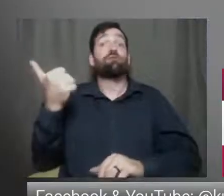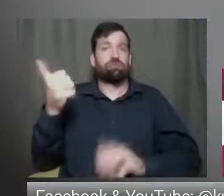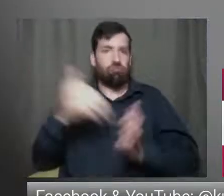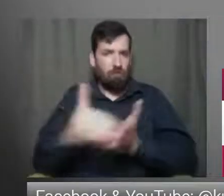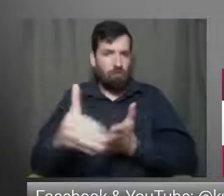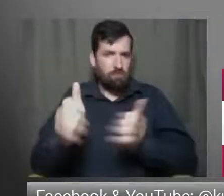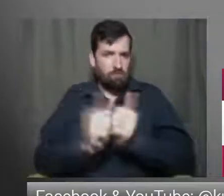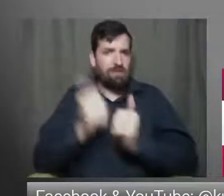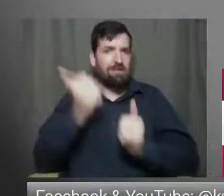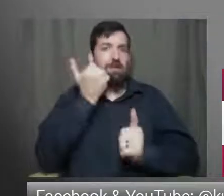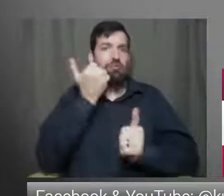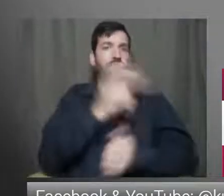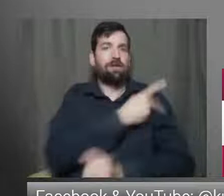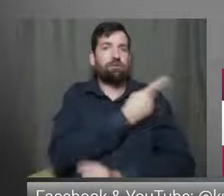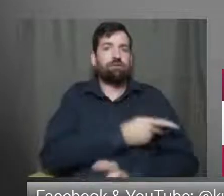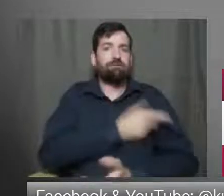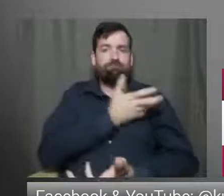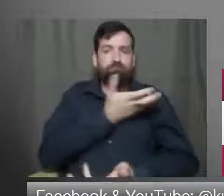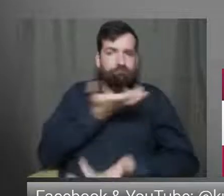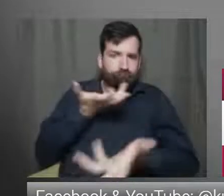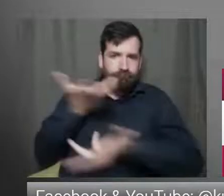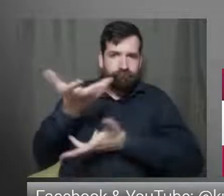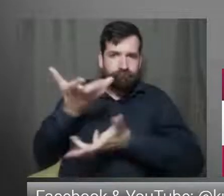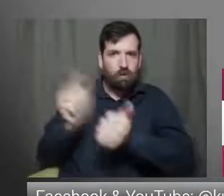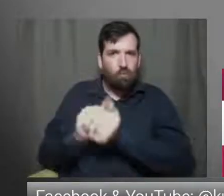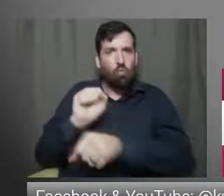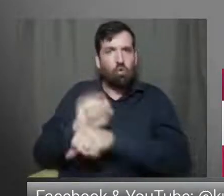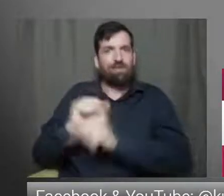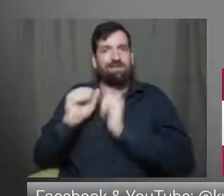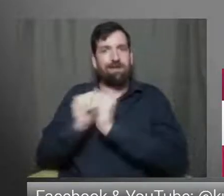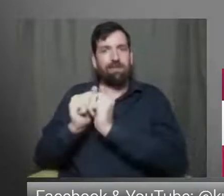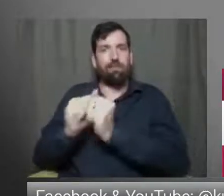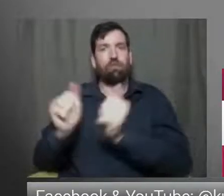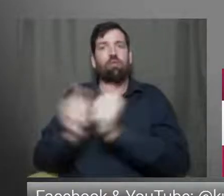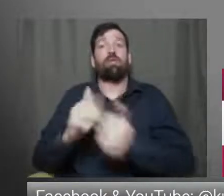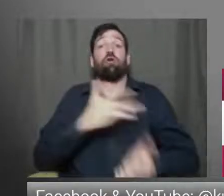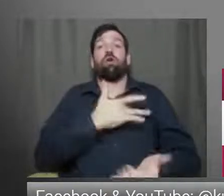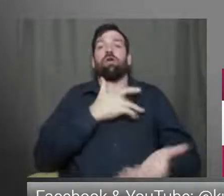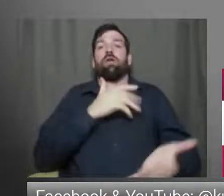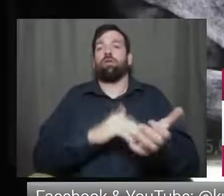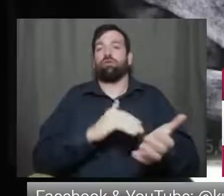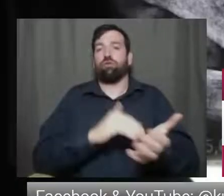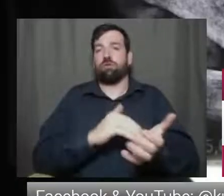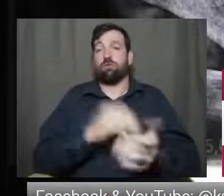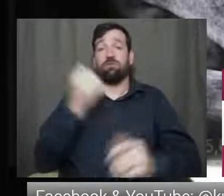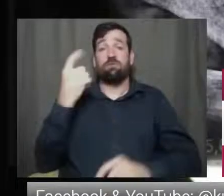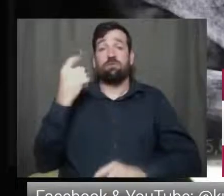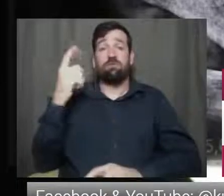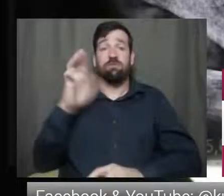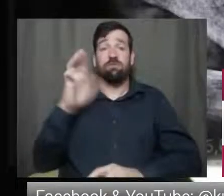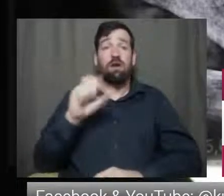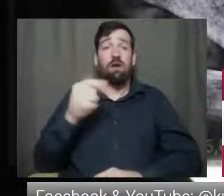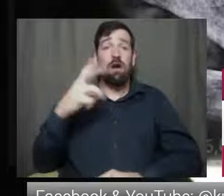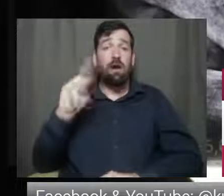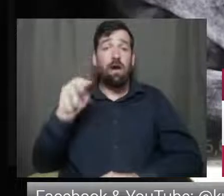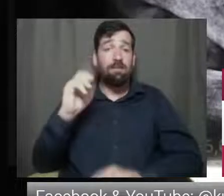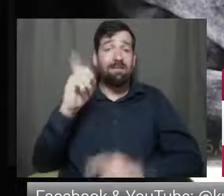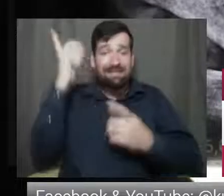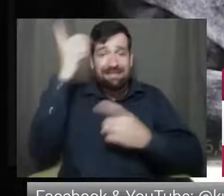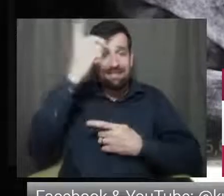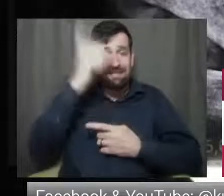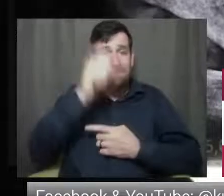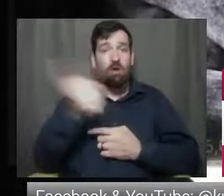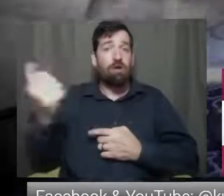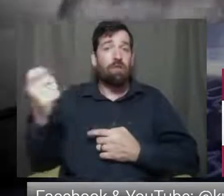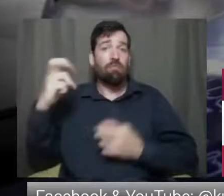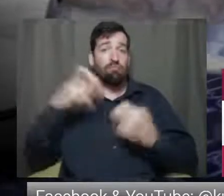patients: consult and work in tandem with their cardiologist. Because she says gum disease and other dental problems often